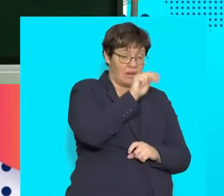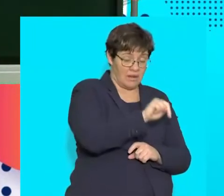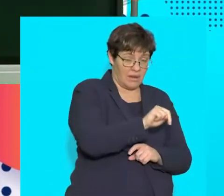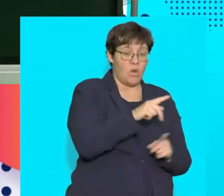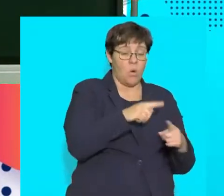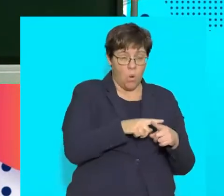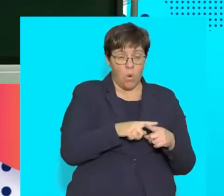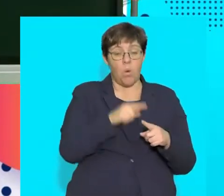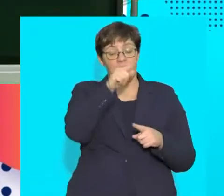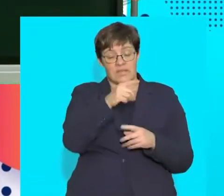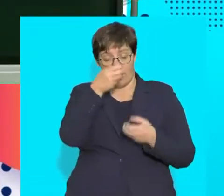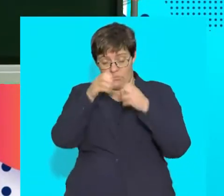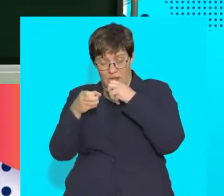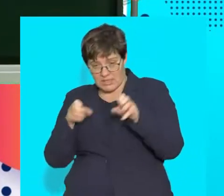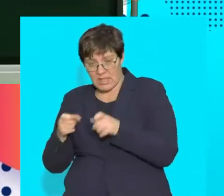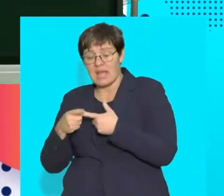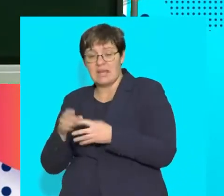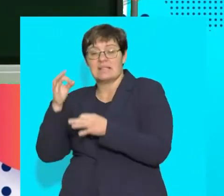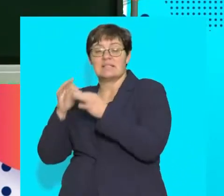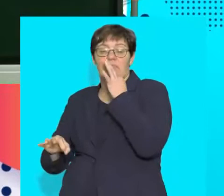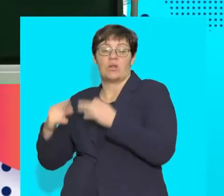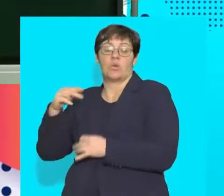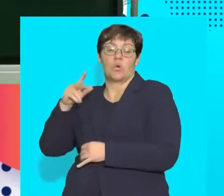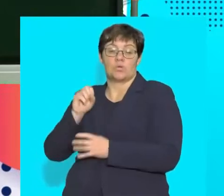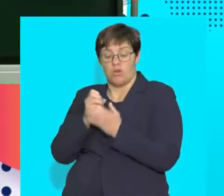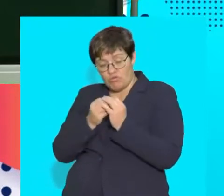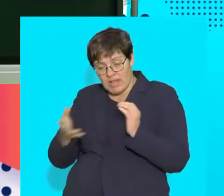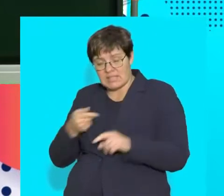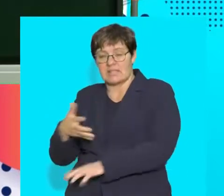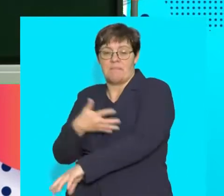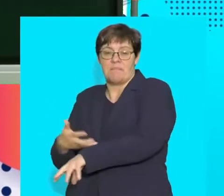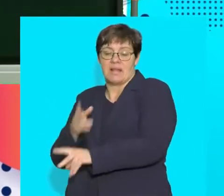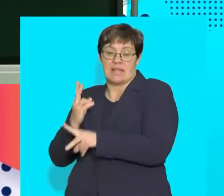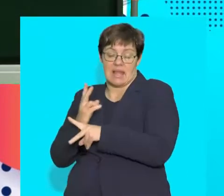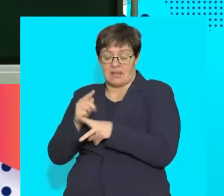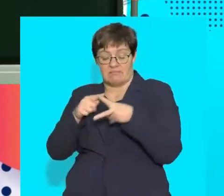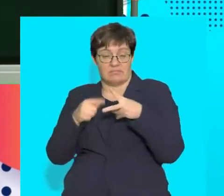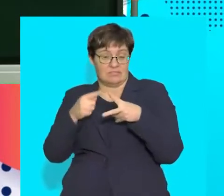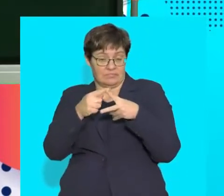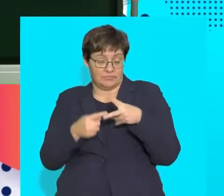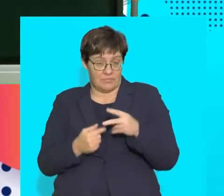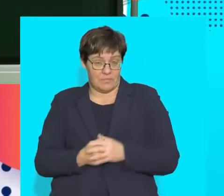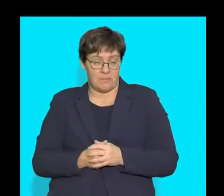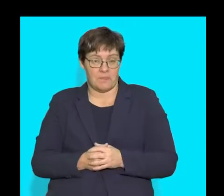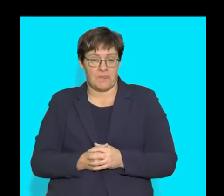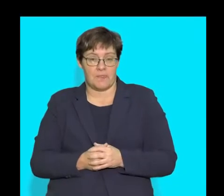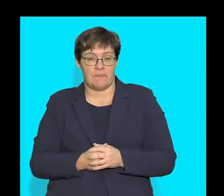complex glycogen, or glucagon breaks that down into simple glucose, releasing it into the bloodstream.